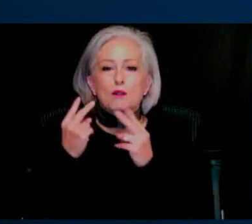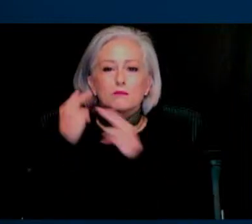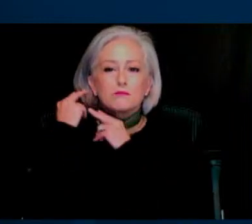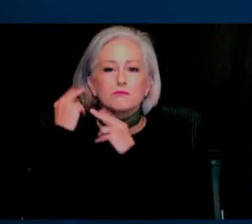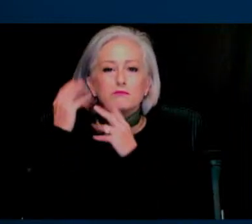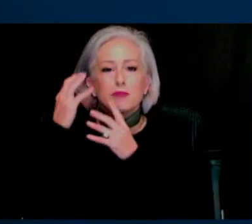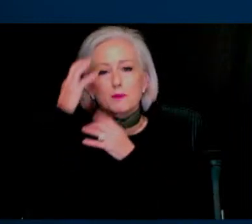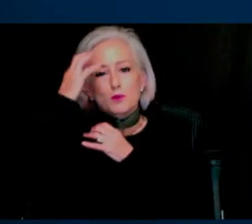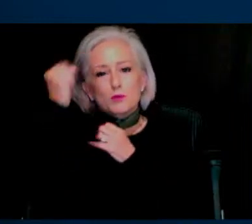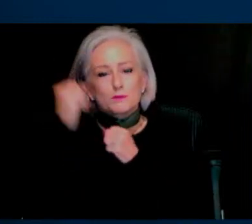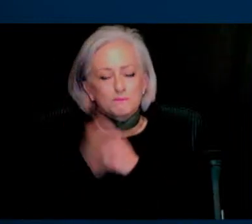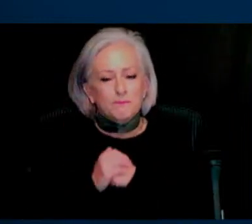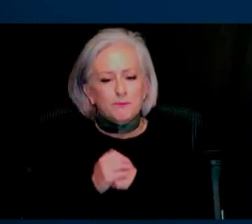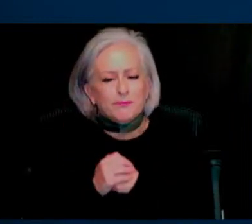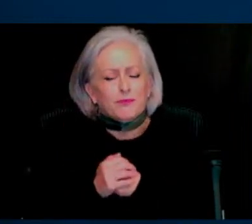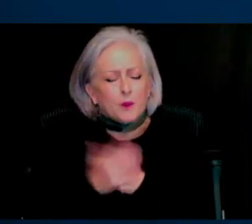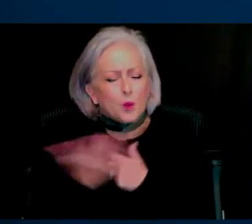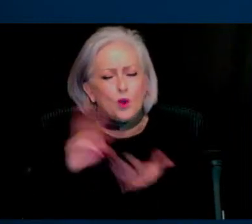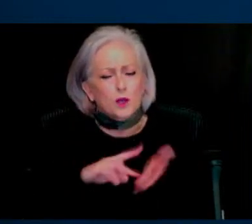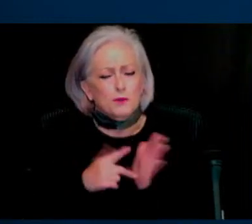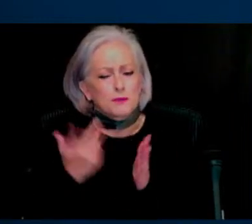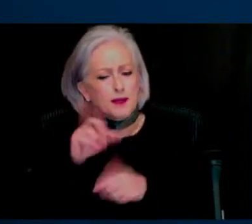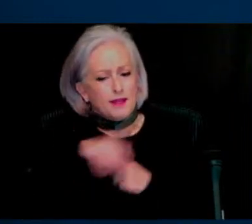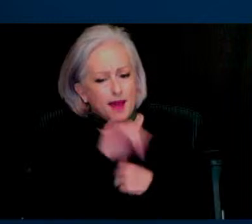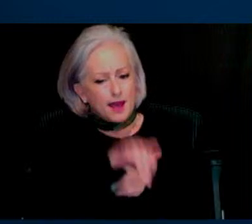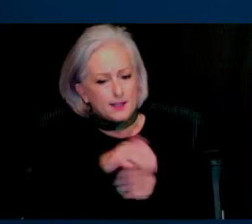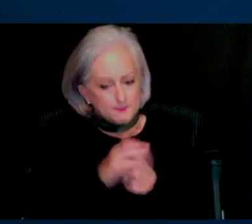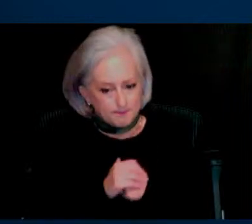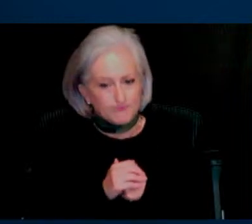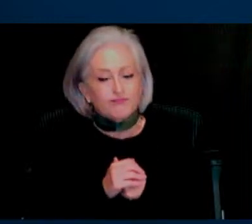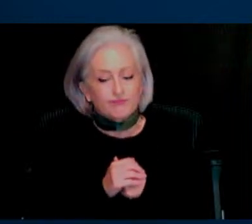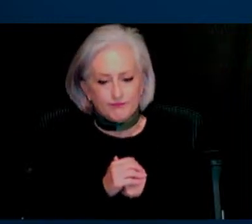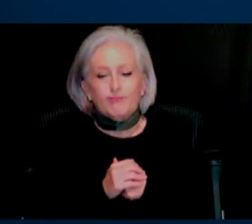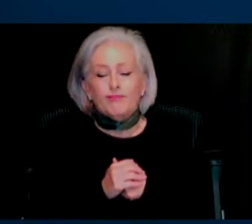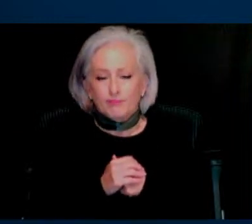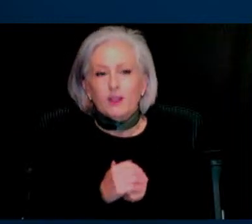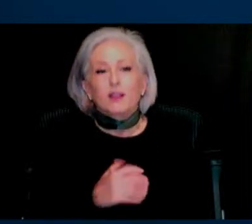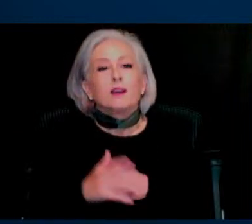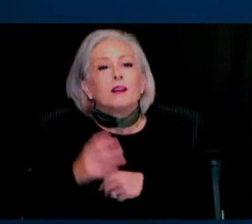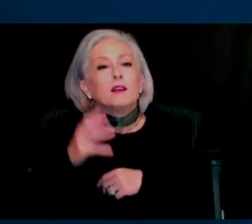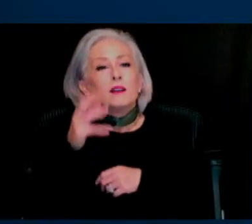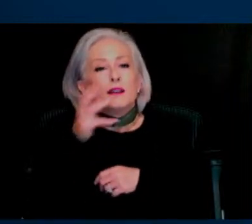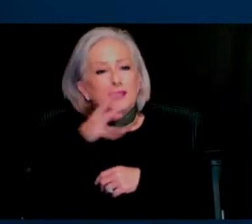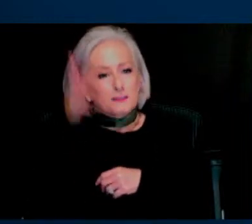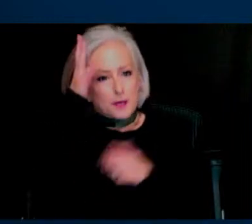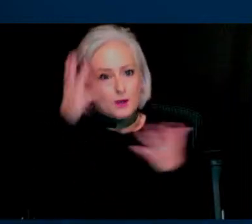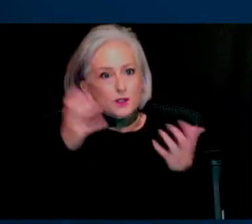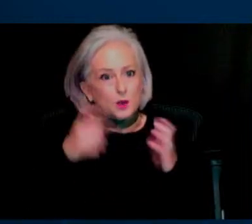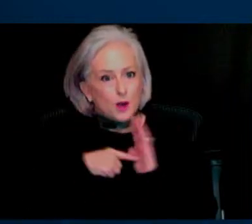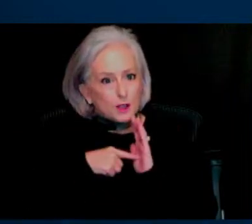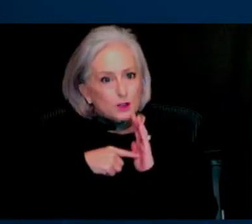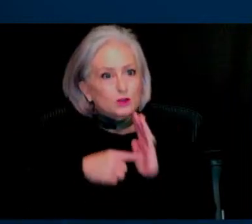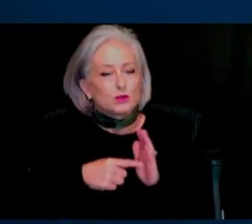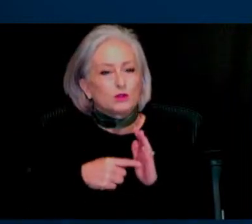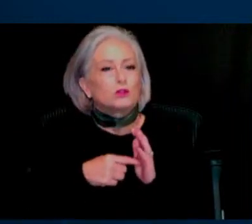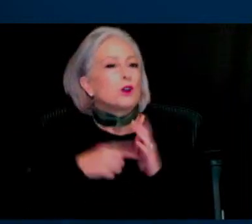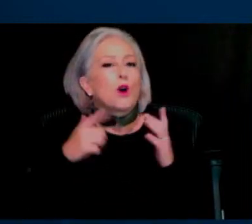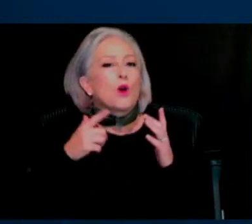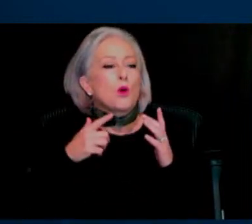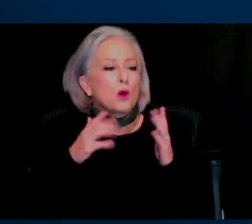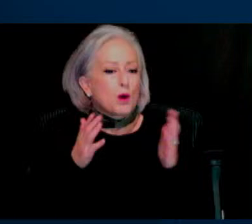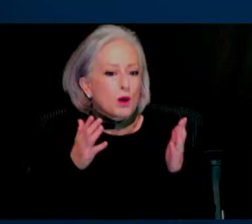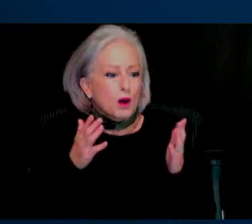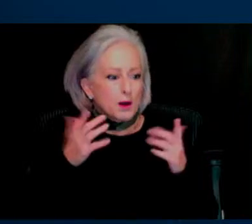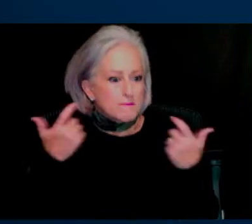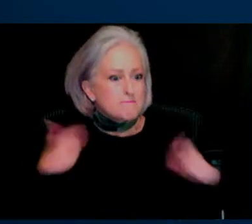Yeah, the idea that I think sometimes as parents we want to look for these big elaborate ways to show our love and affection to our children, which I'm not saying that's not okay.